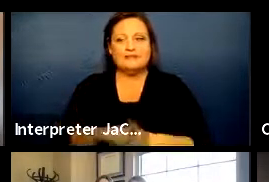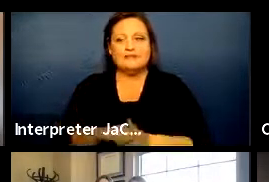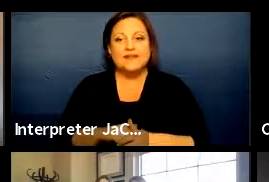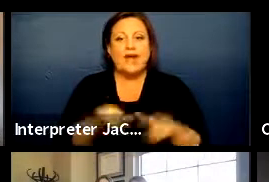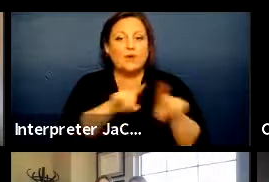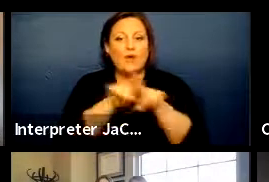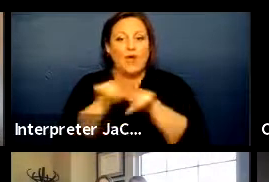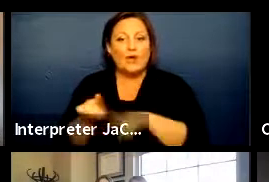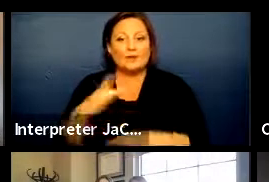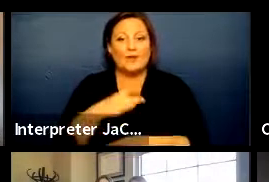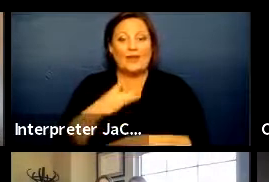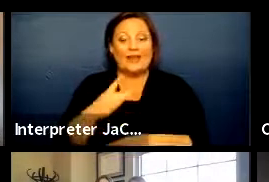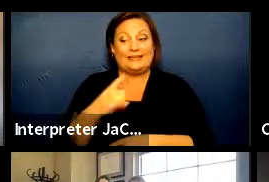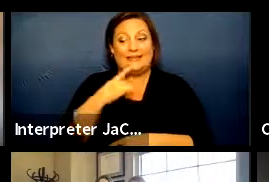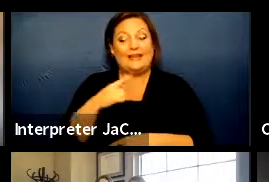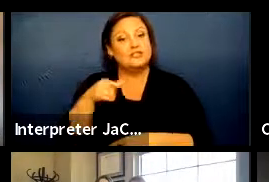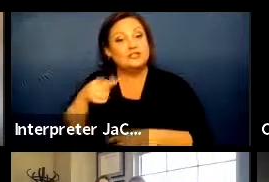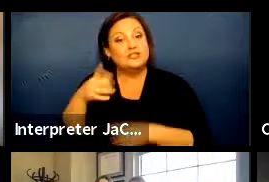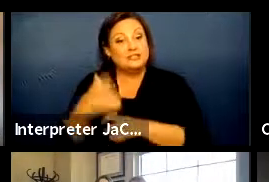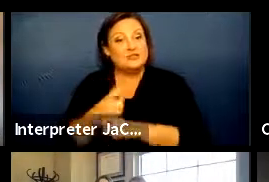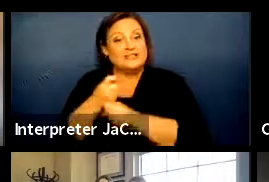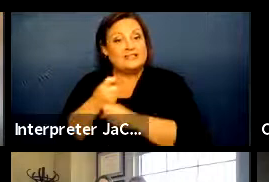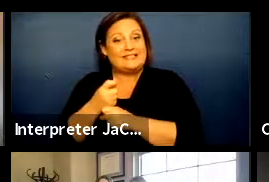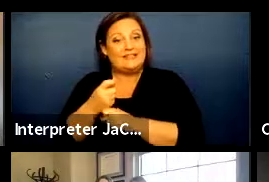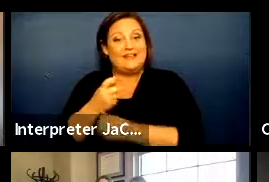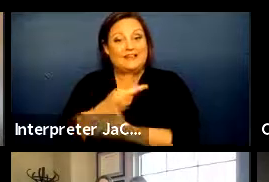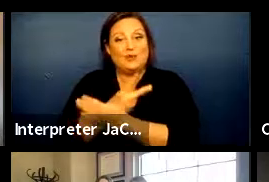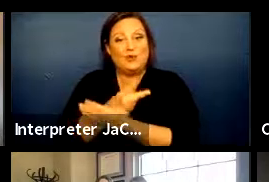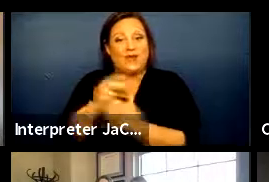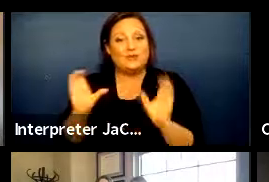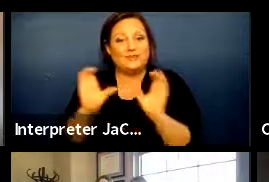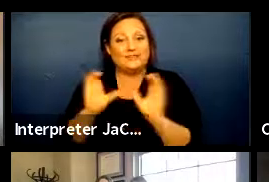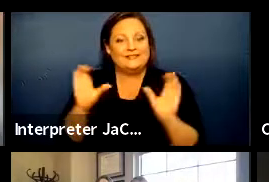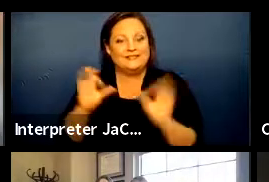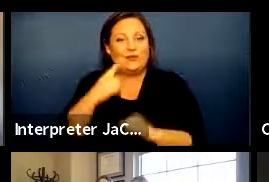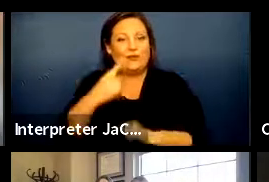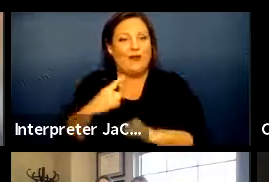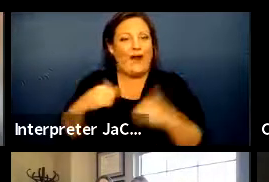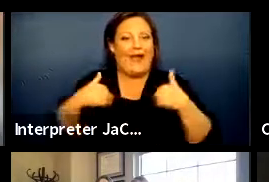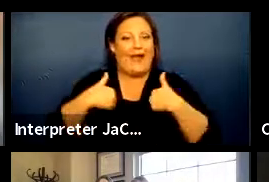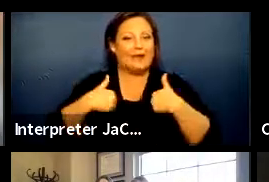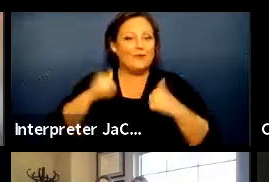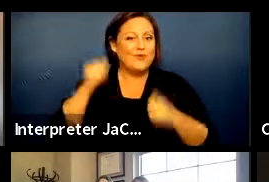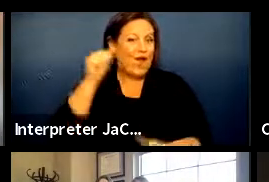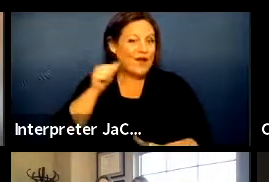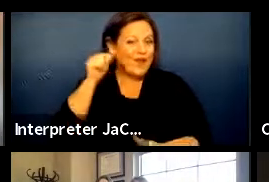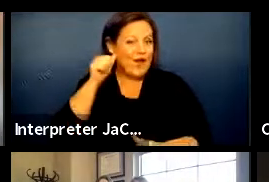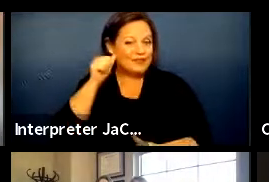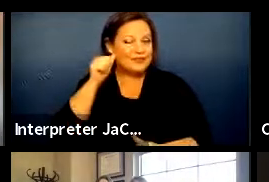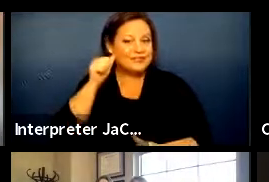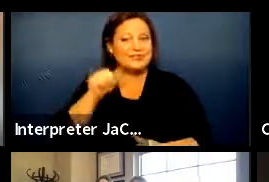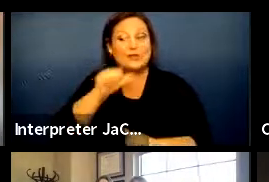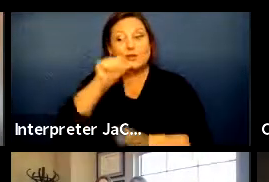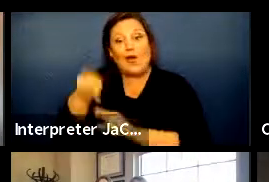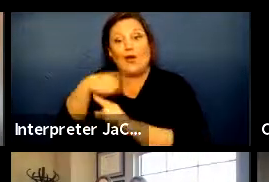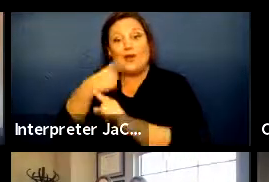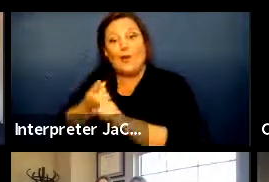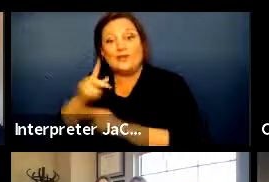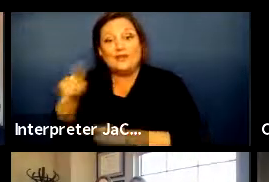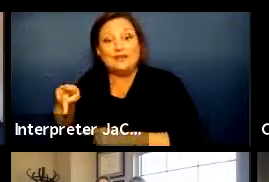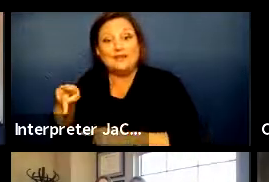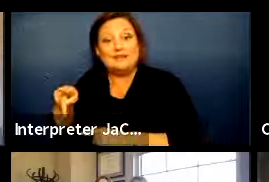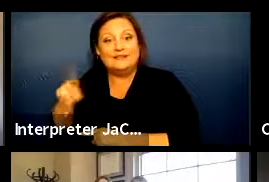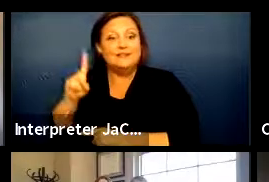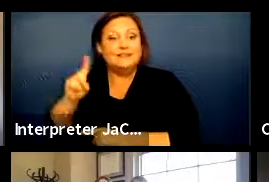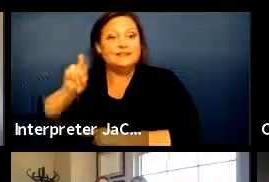say that Morgan is receiving the graduate certificate in animal audiology. And so she's not only a doctor of audiology,